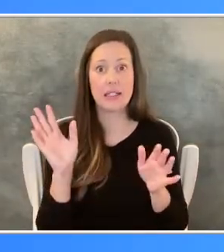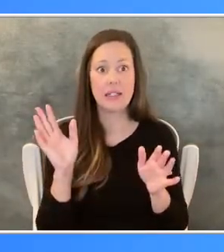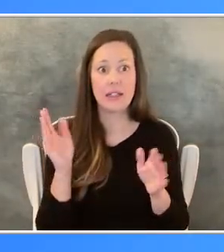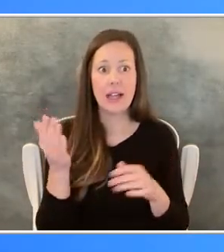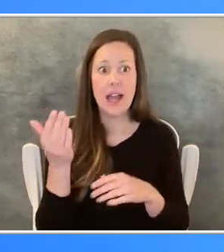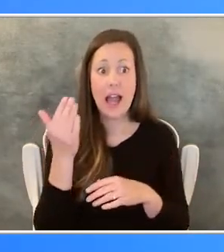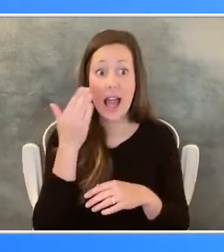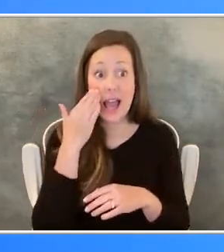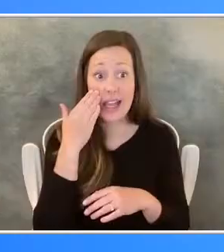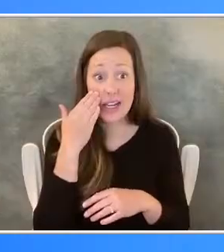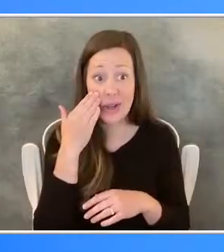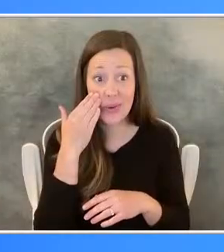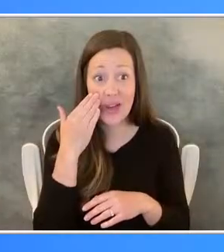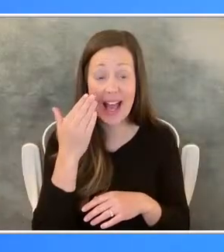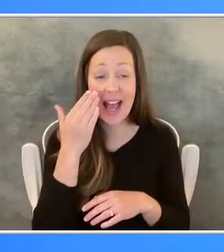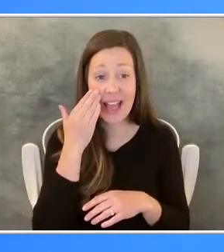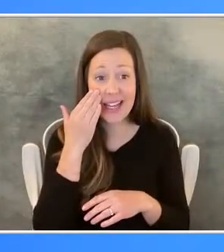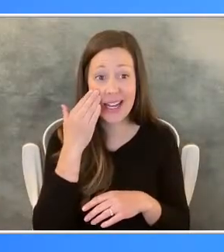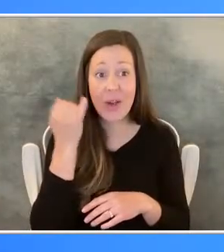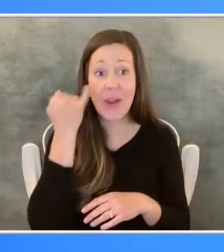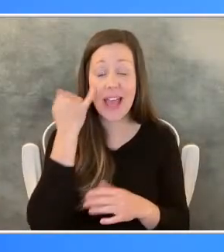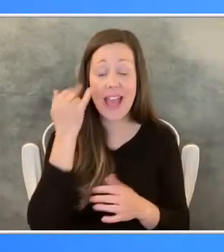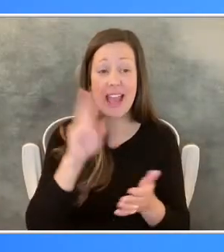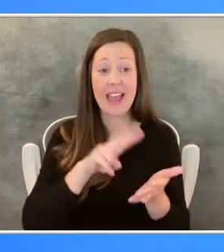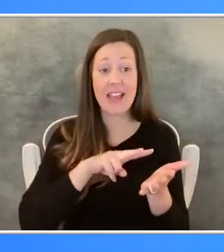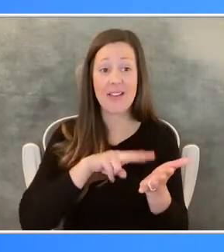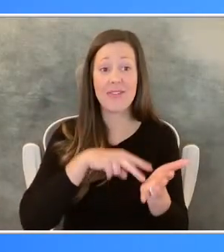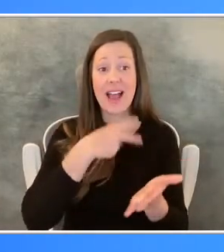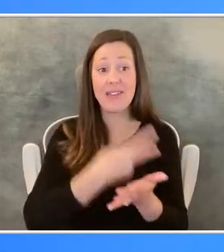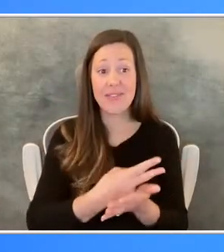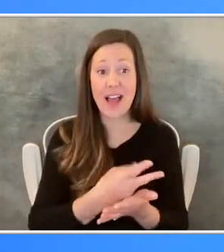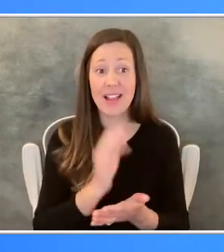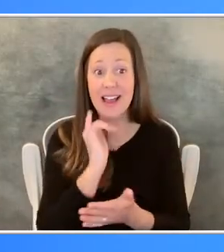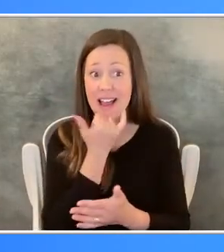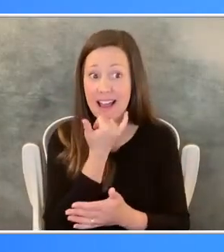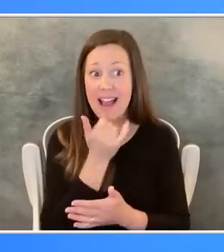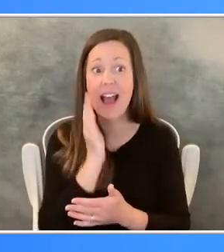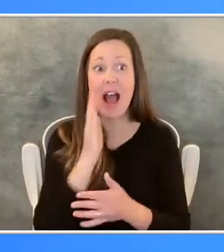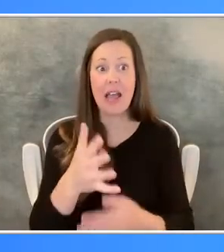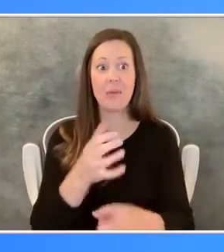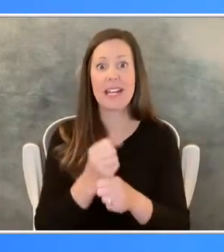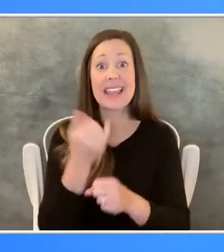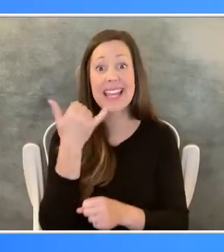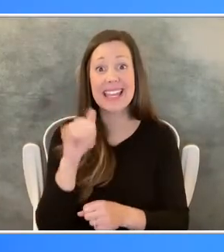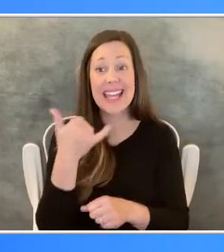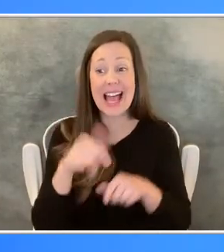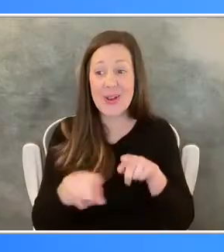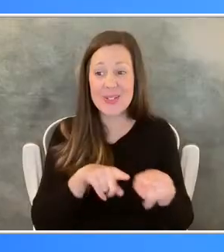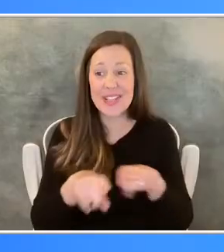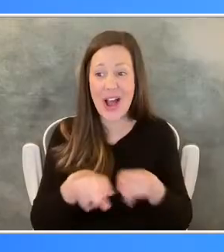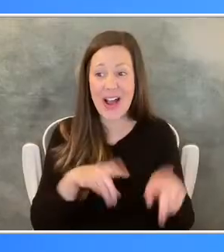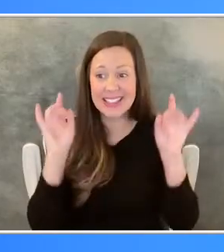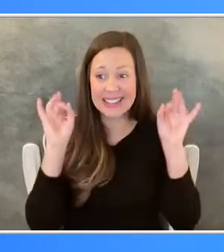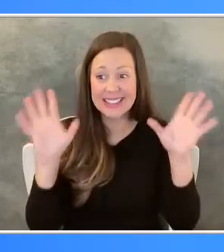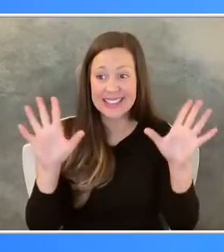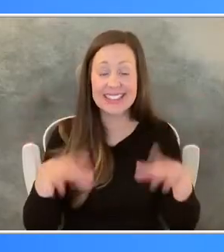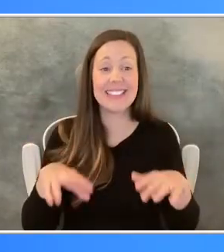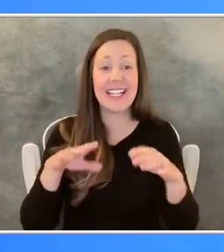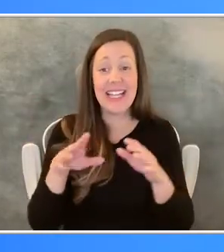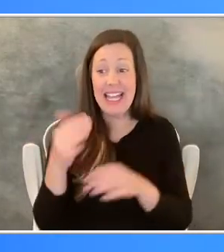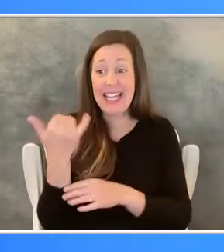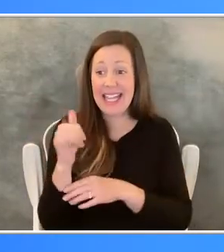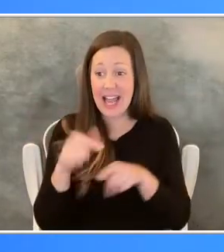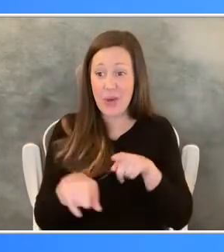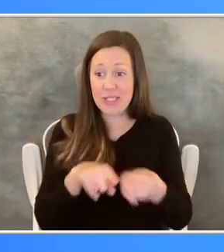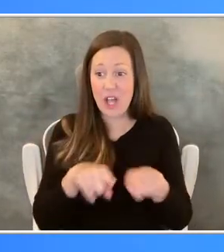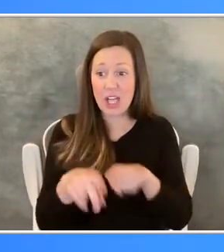fallen accidentally, I would get the dreaded yellow socks, which are a sign in the hospital that person wearing yellow socks